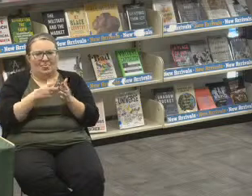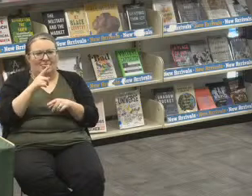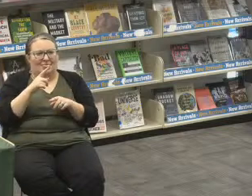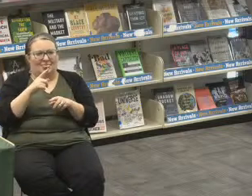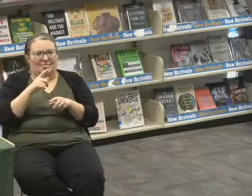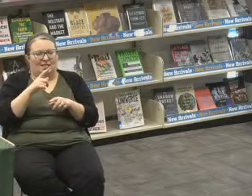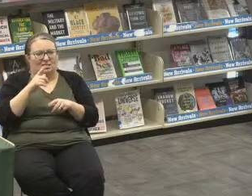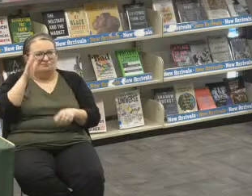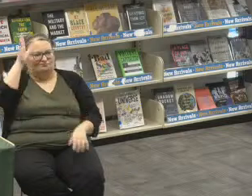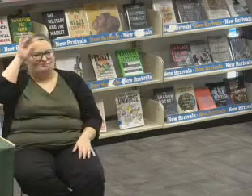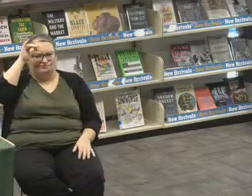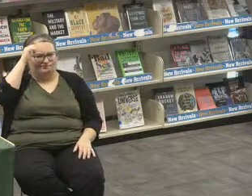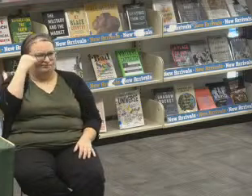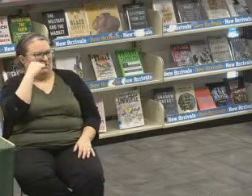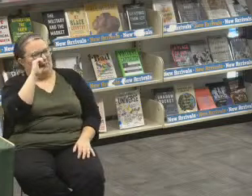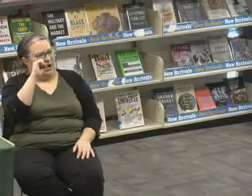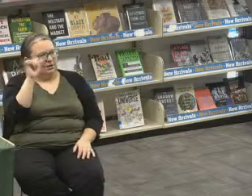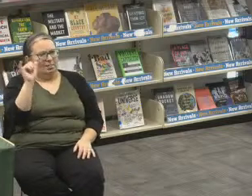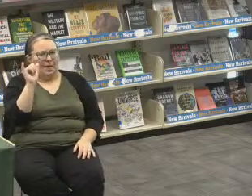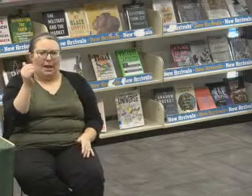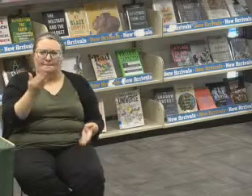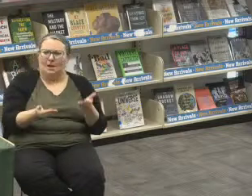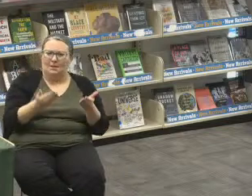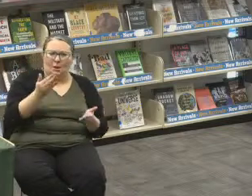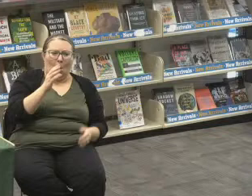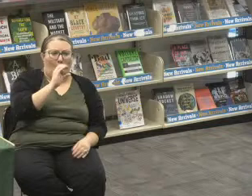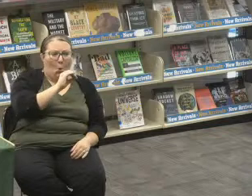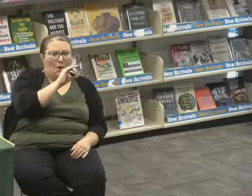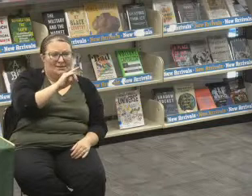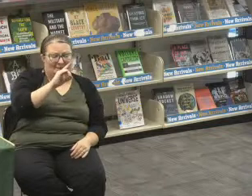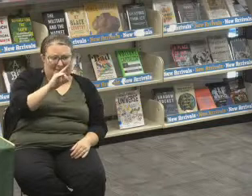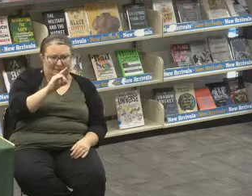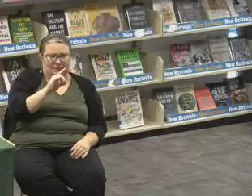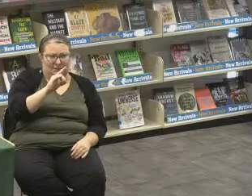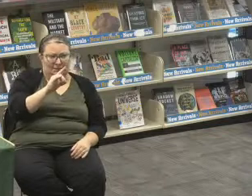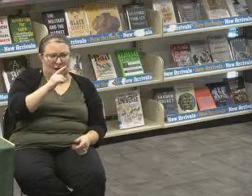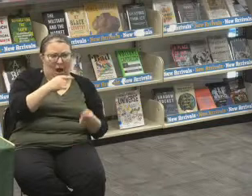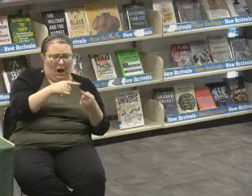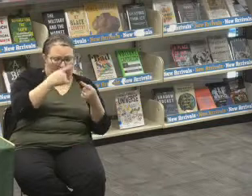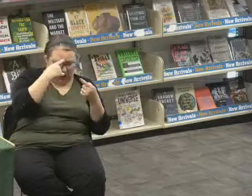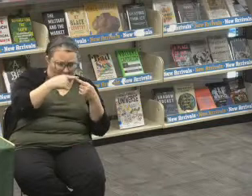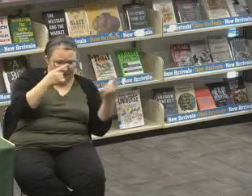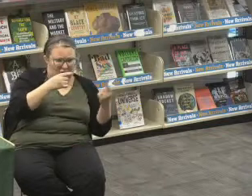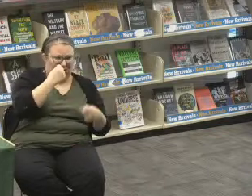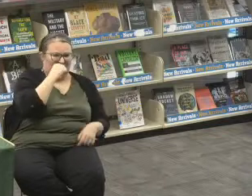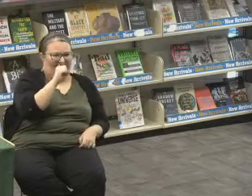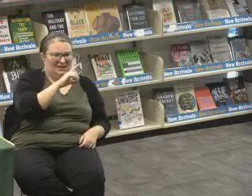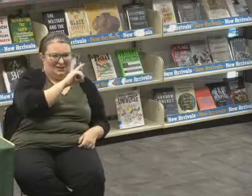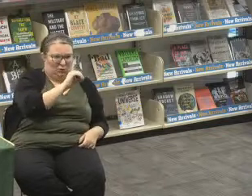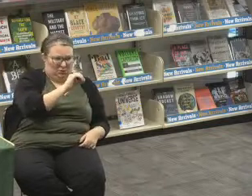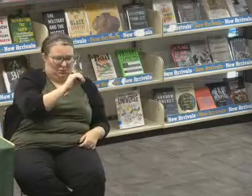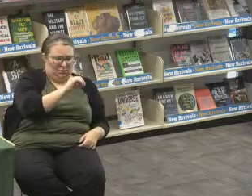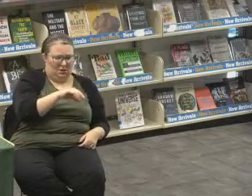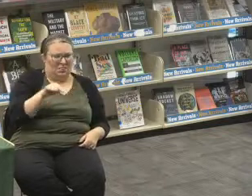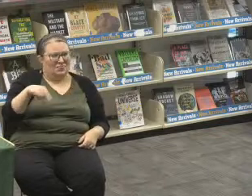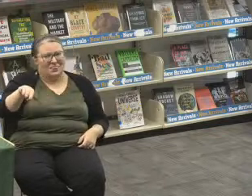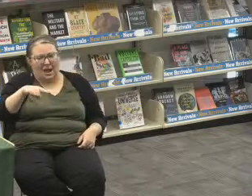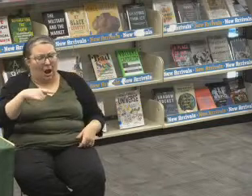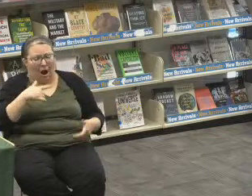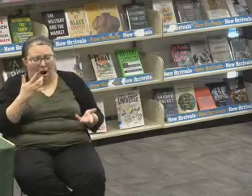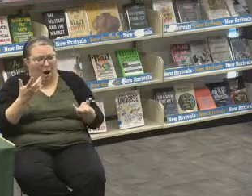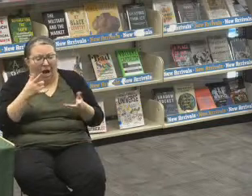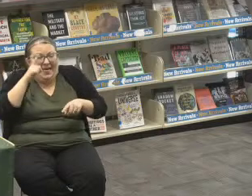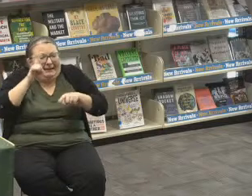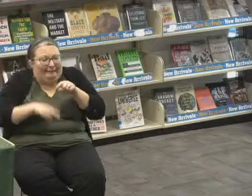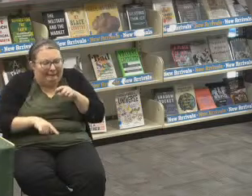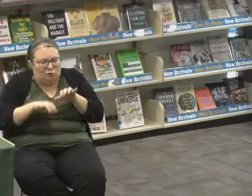not willful defiance the way that, say, maybe ODD is, oppositional defiant disorder. It's more of the case of being absolutely